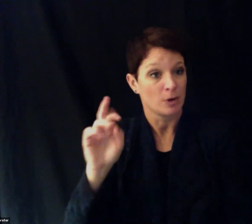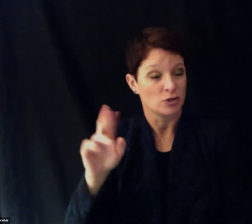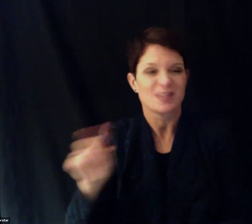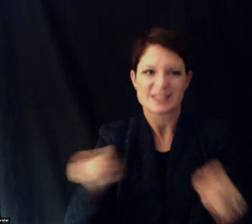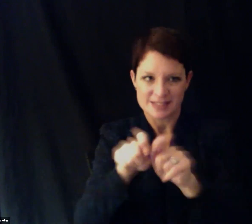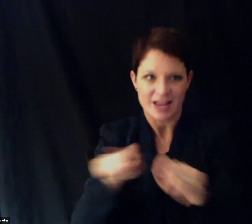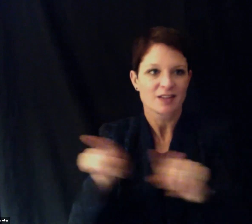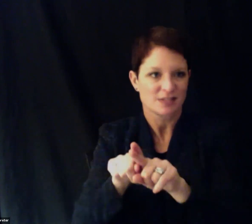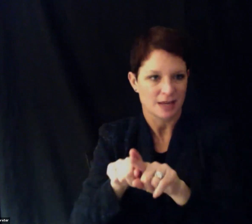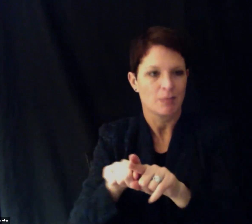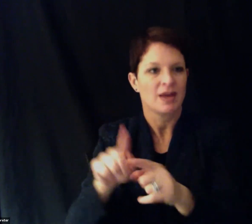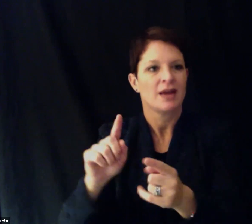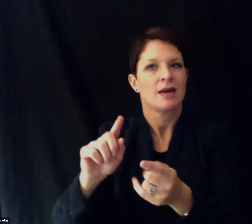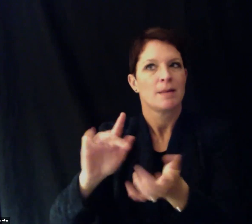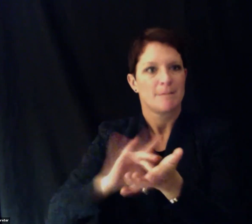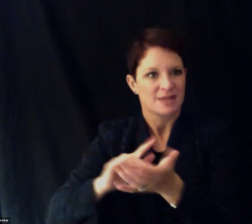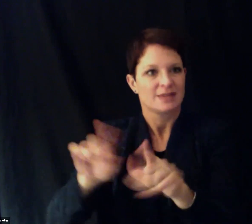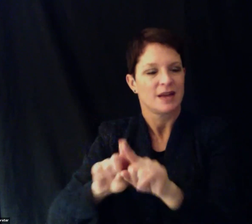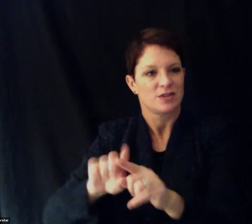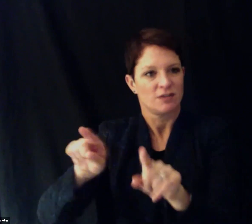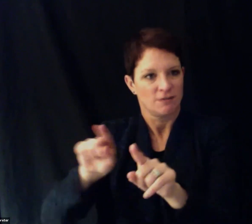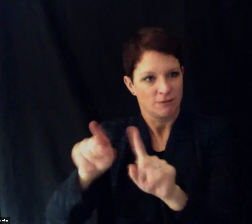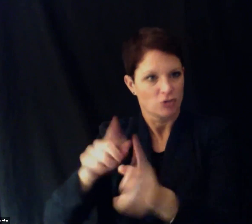as the initial in the same dose.